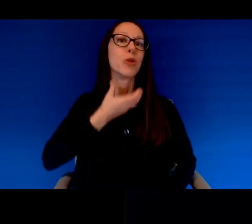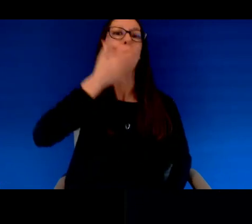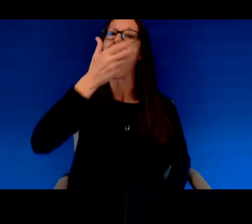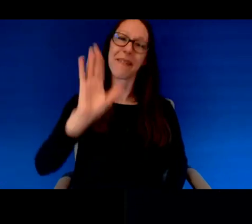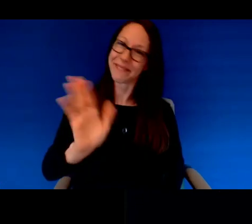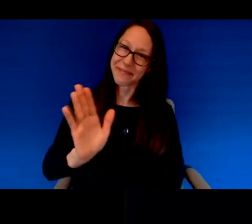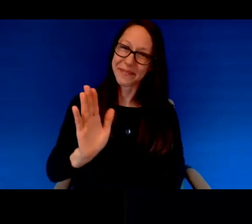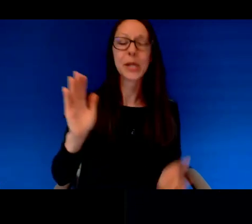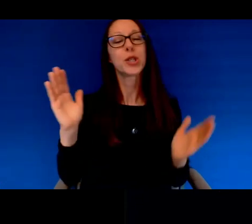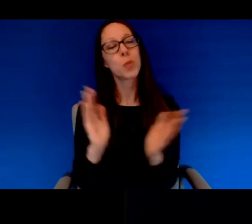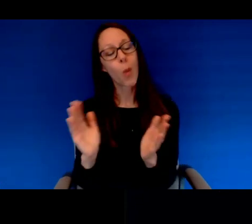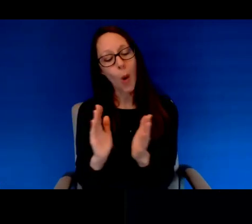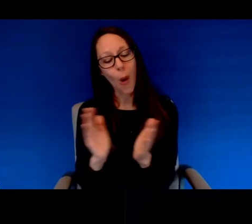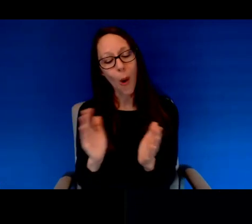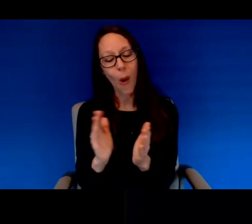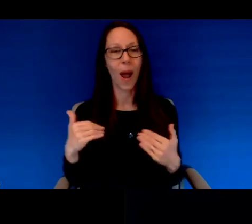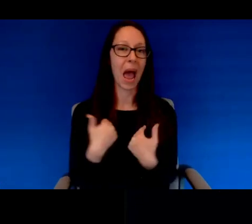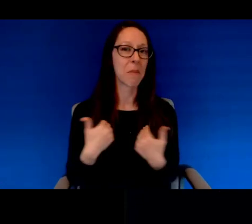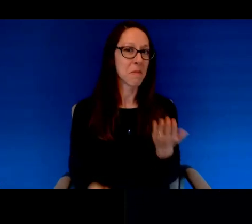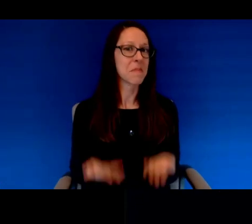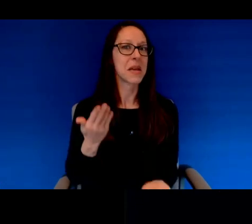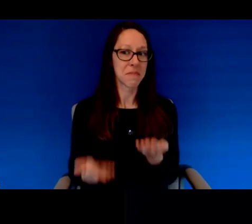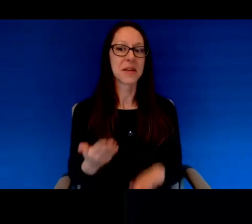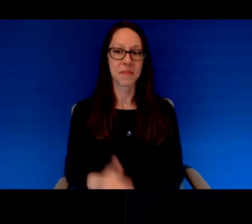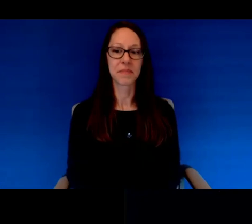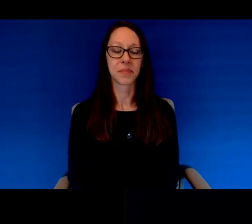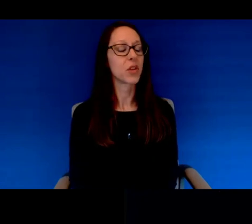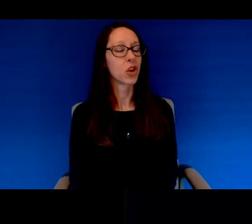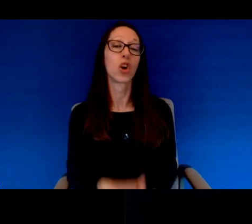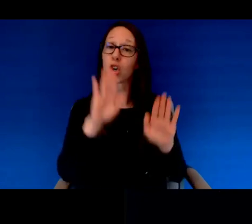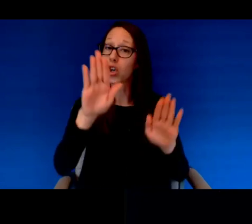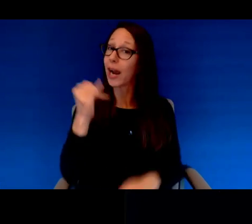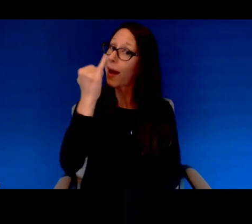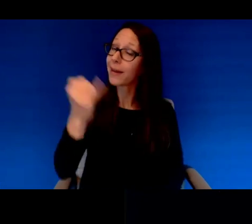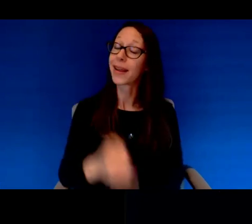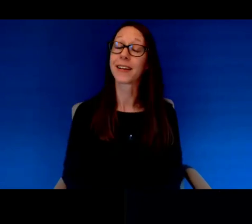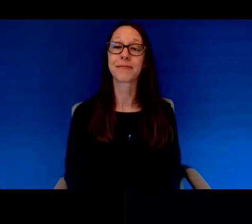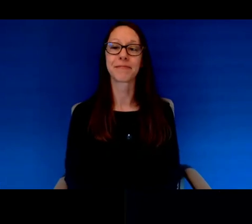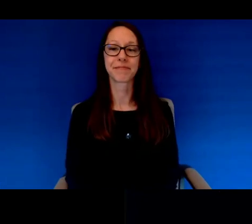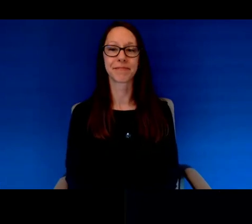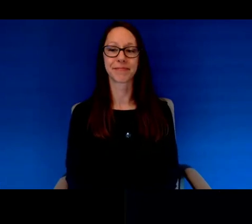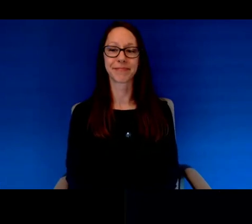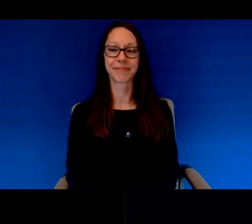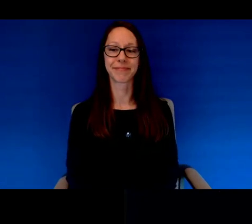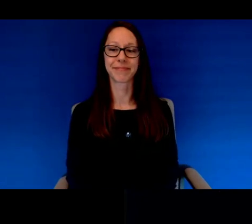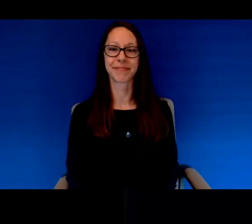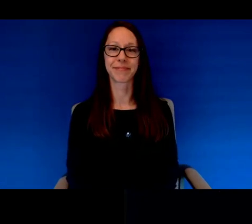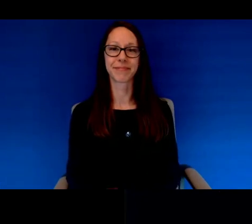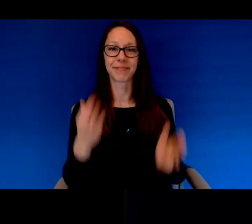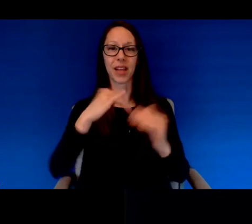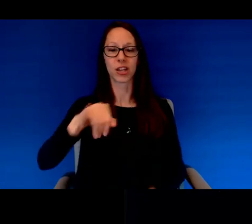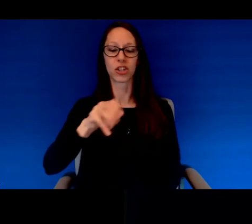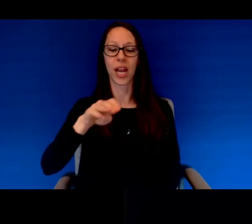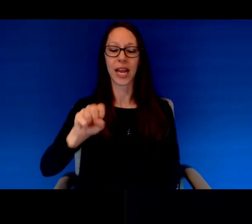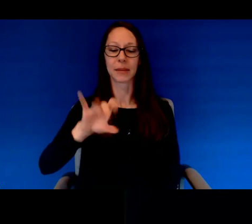but maybe we could consider smaller things. Cool. That's a great Okay. idea. Yeah. Cool. Yeah. James from eighth grade wants